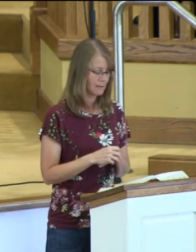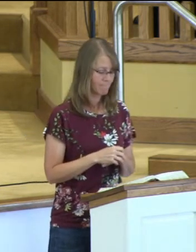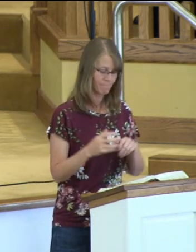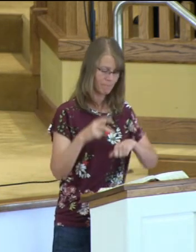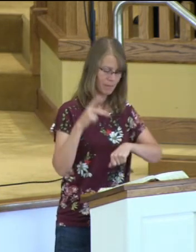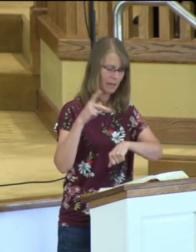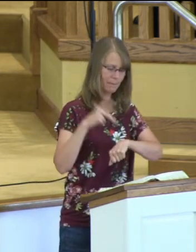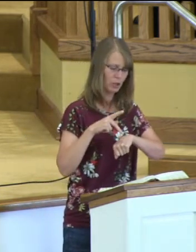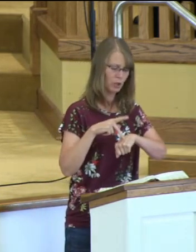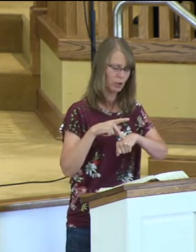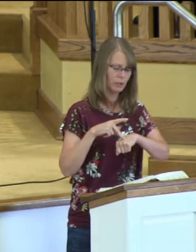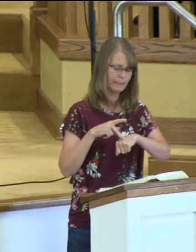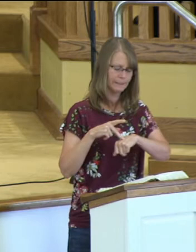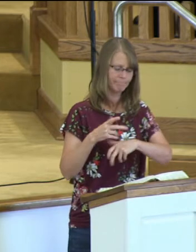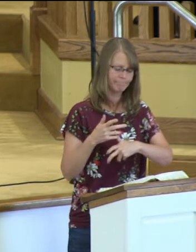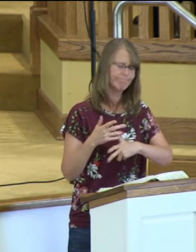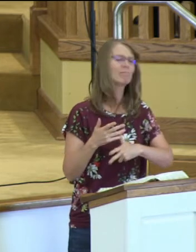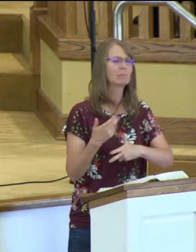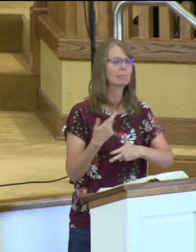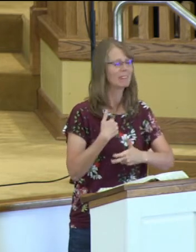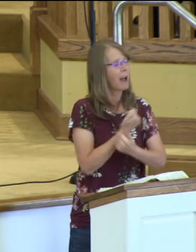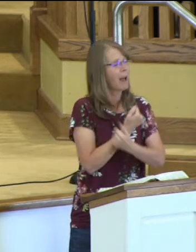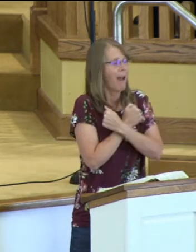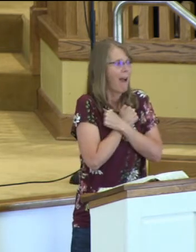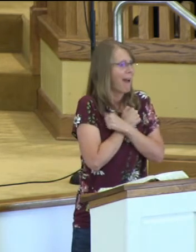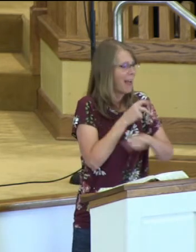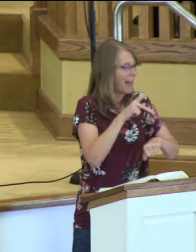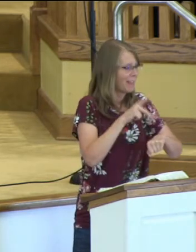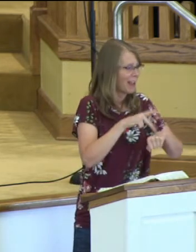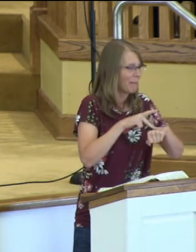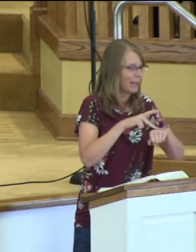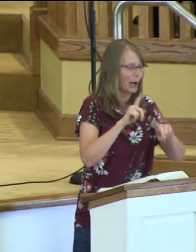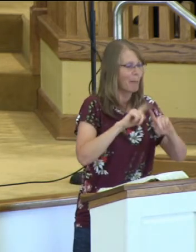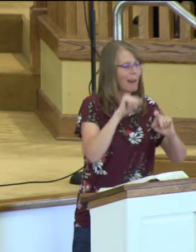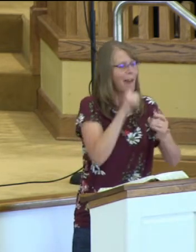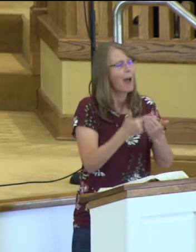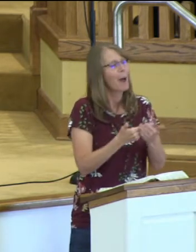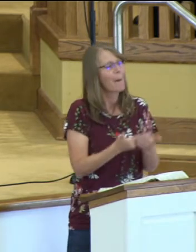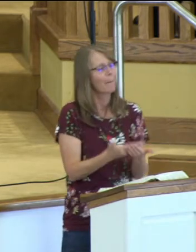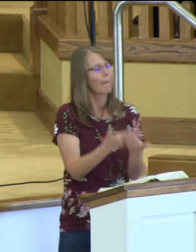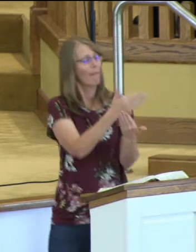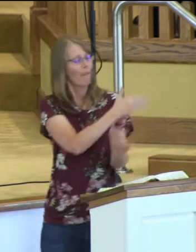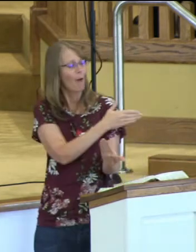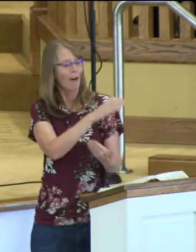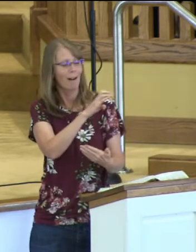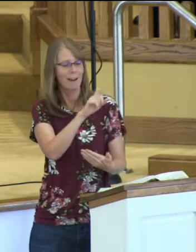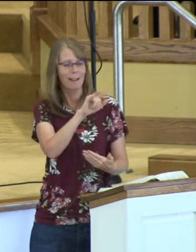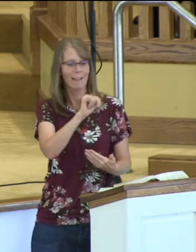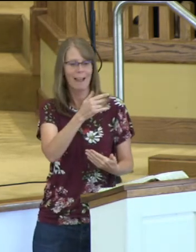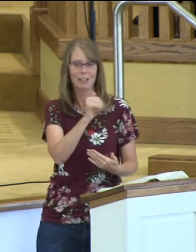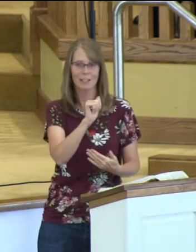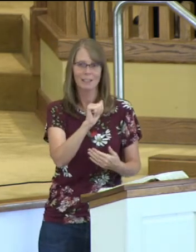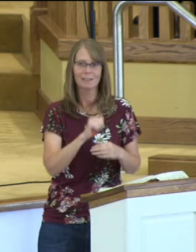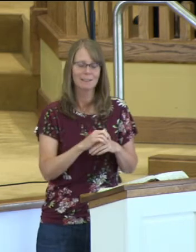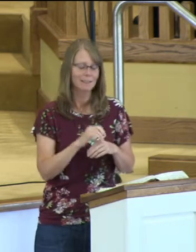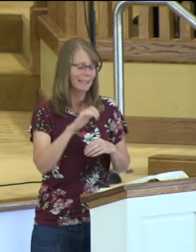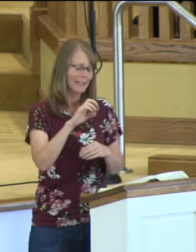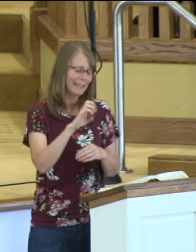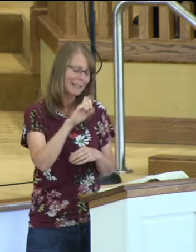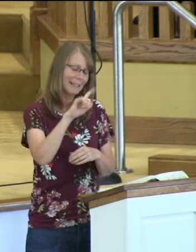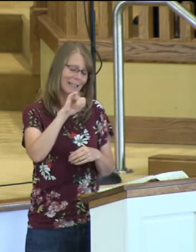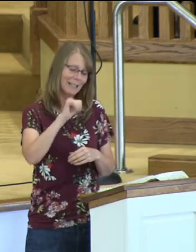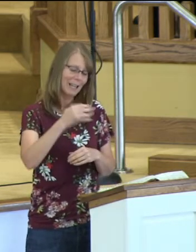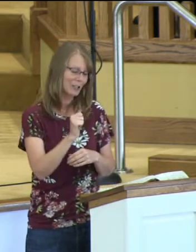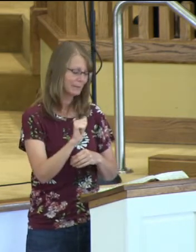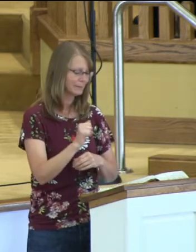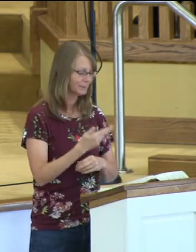Peter was a... I do love Peter. He just wouldn't come before Elijah in my book. I'm sorry. But Peter was a great man. He was used